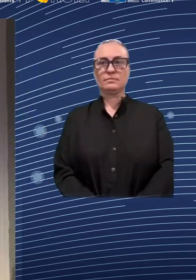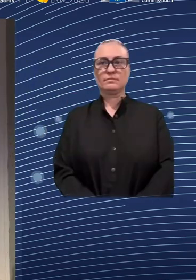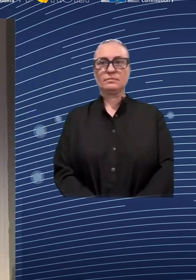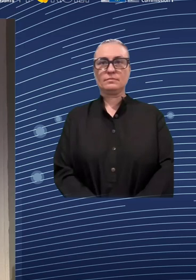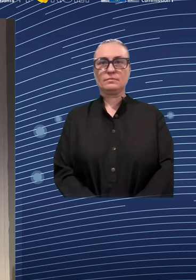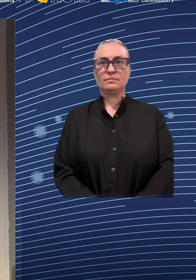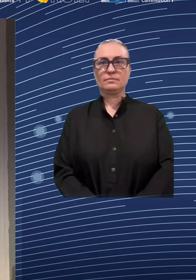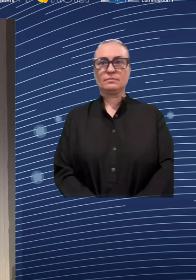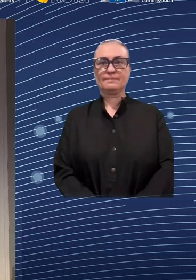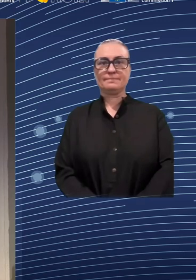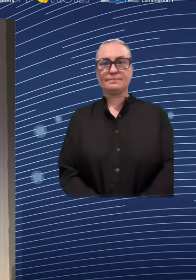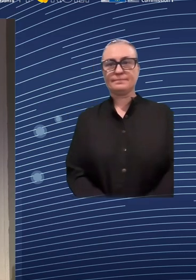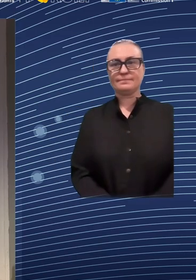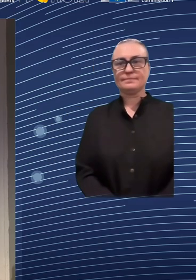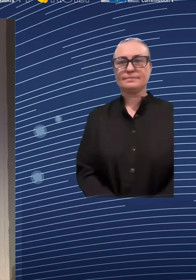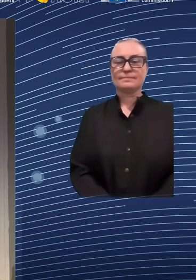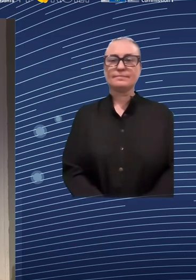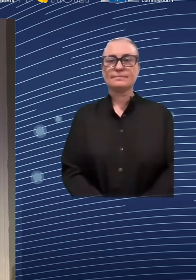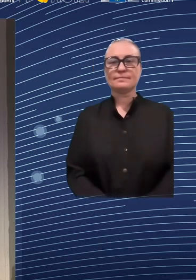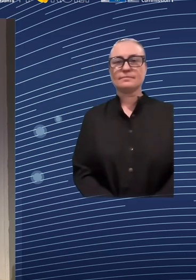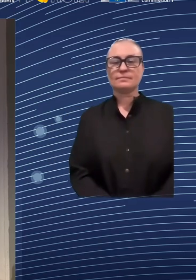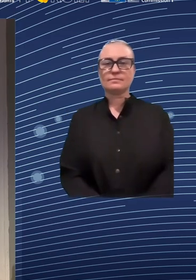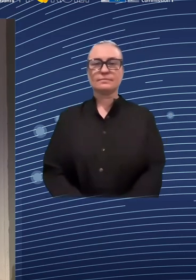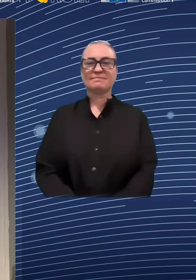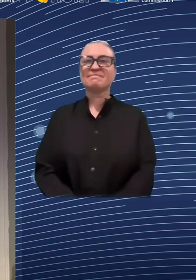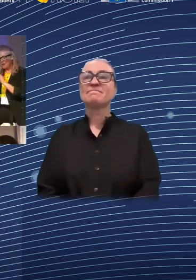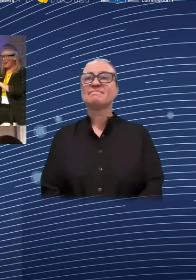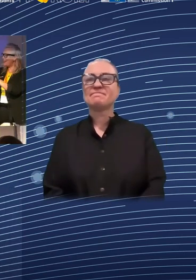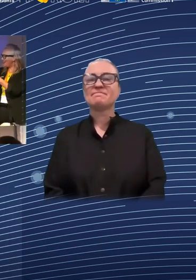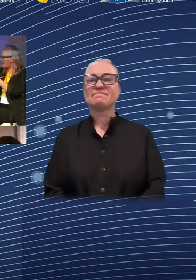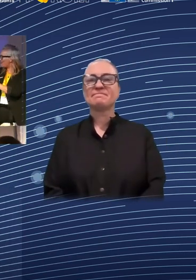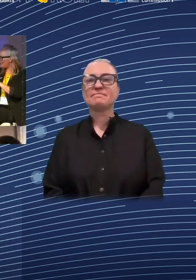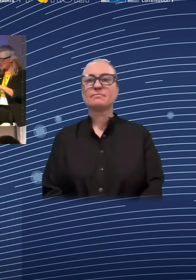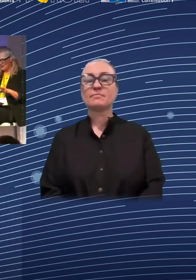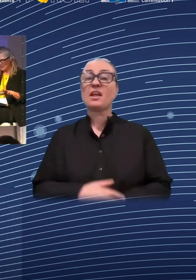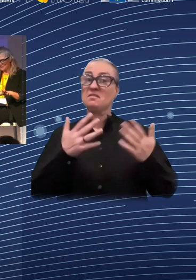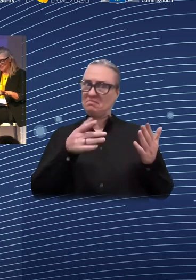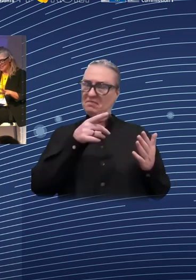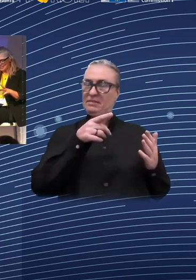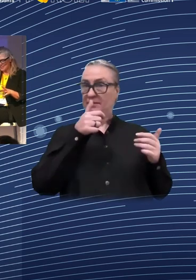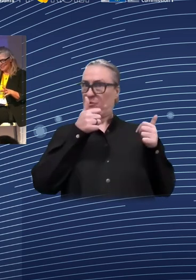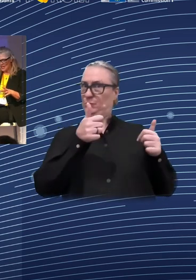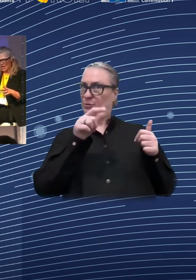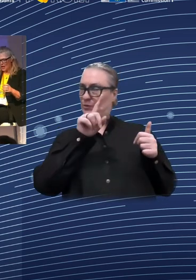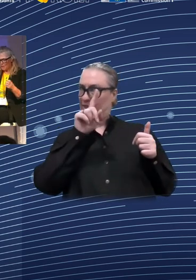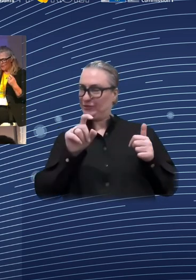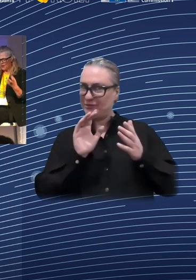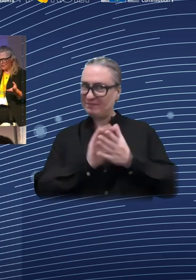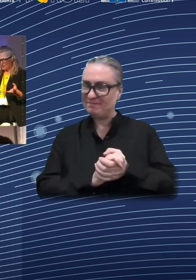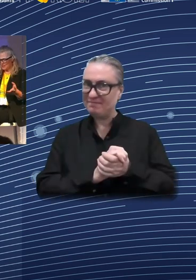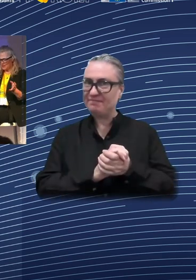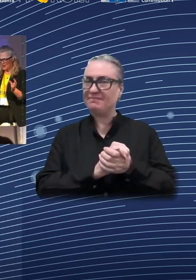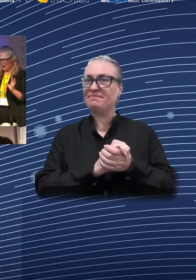A good question now, I mean, not all the questions have been good, but one that I'd like everyone to try and address is